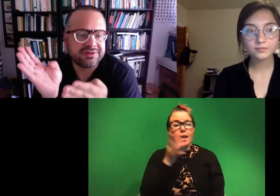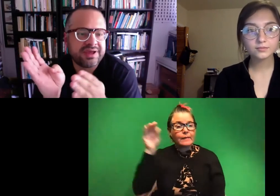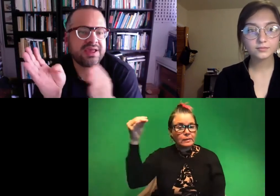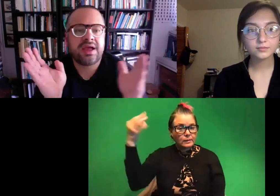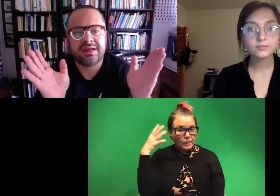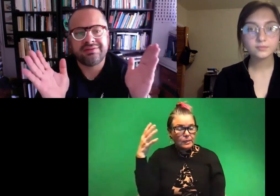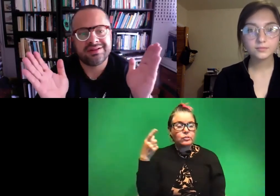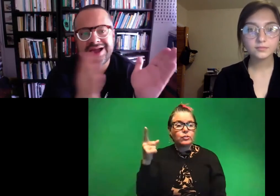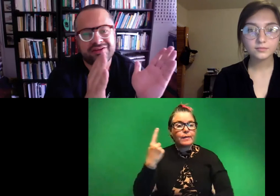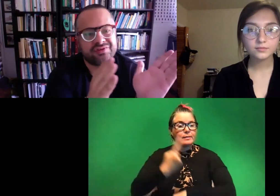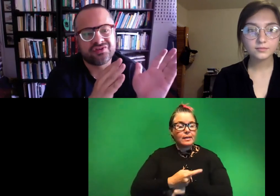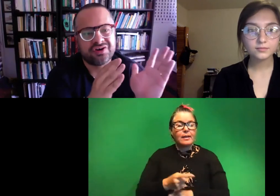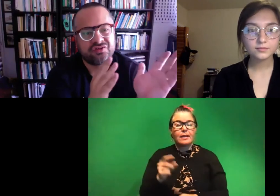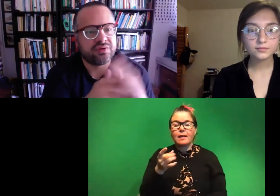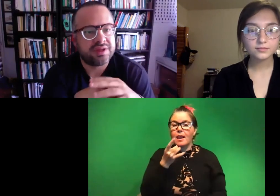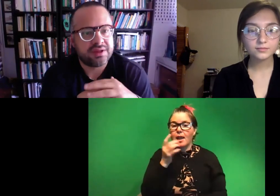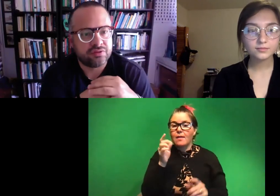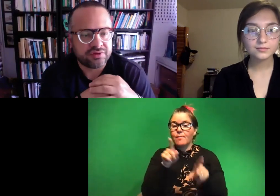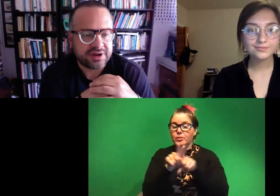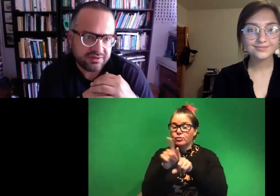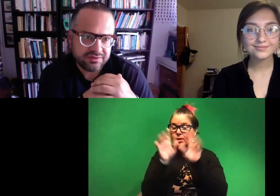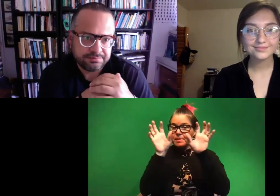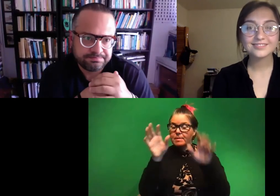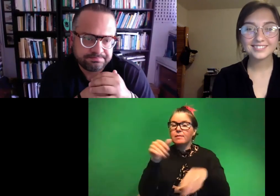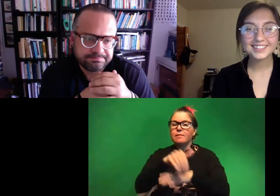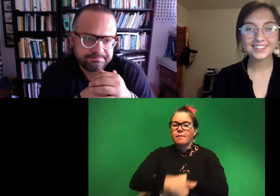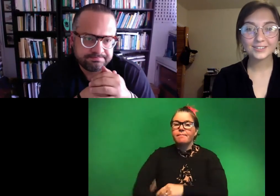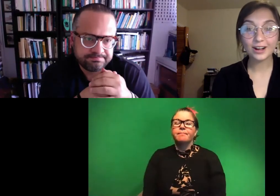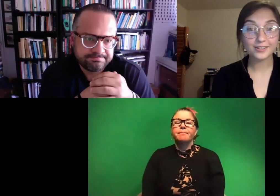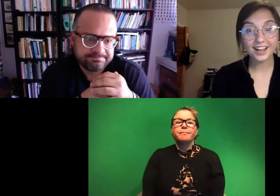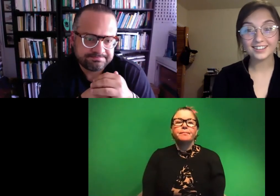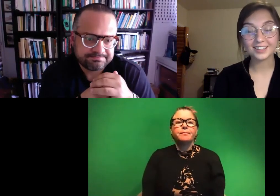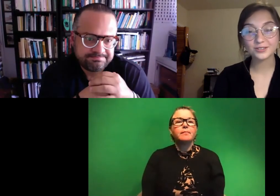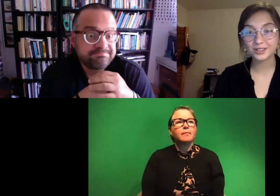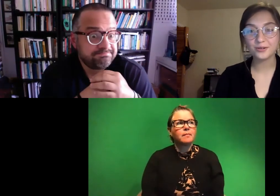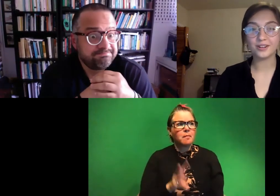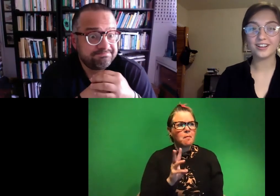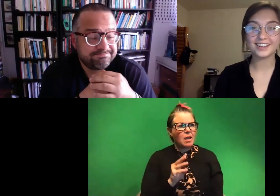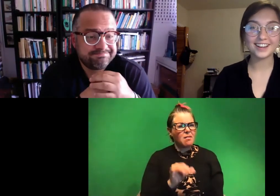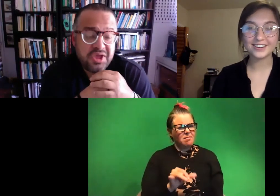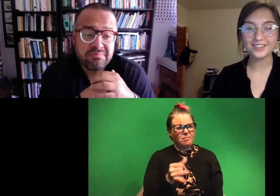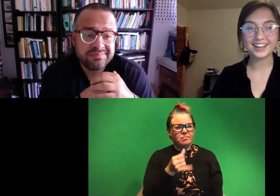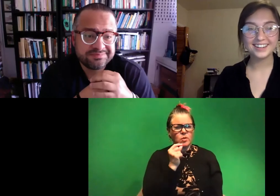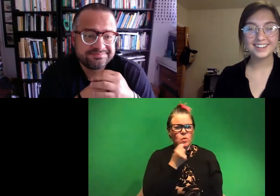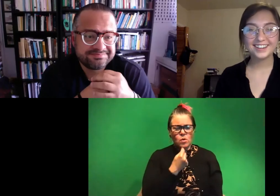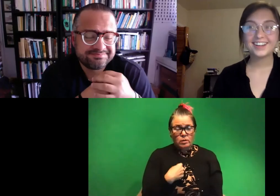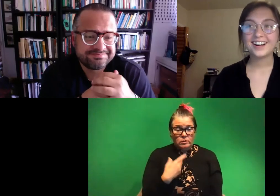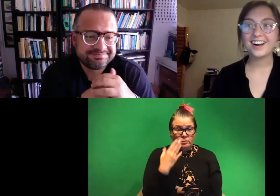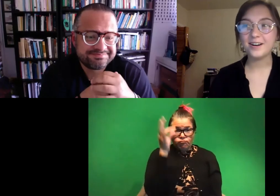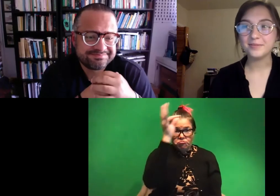during the day and the light of the stars during the night. Wow, yeah, that's really cool. I did not know that.